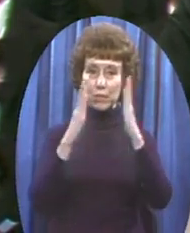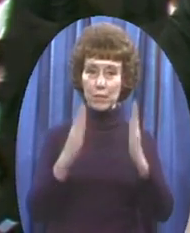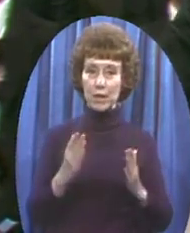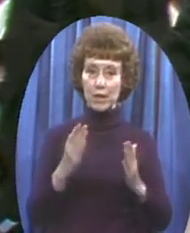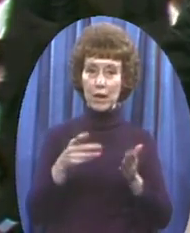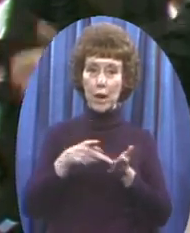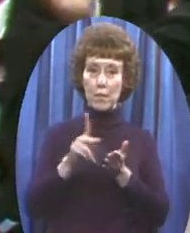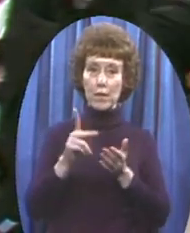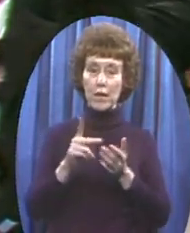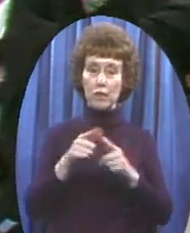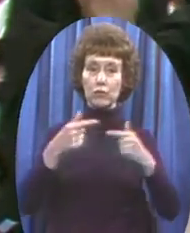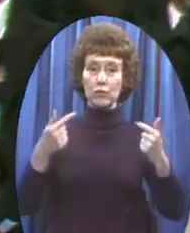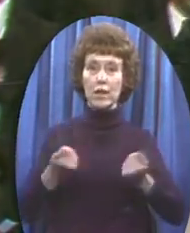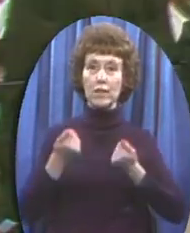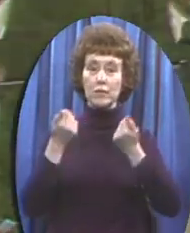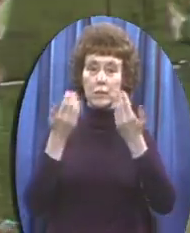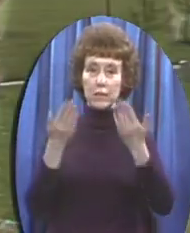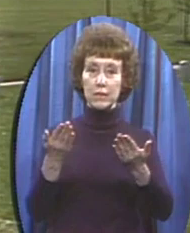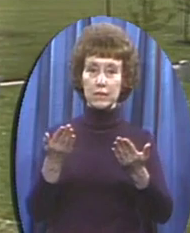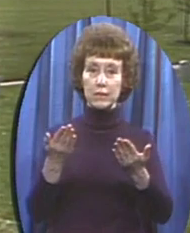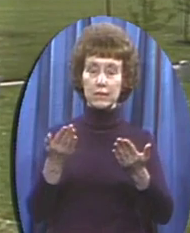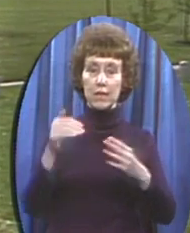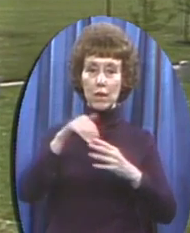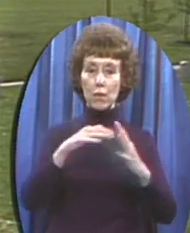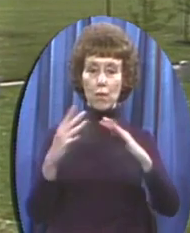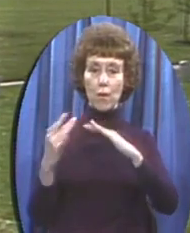years to guarantee us this religious freedom.